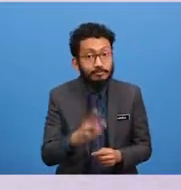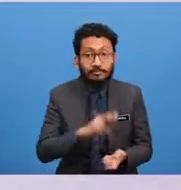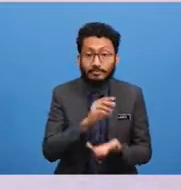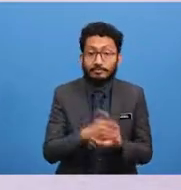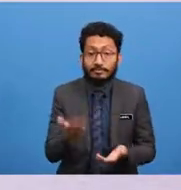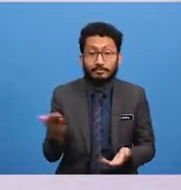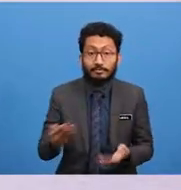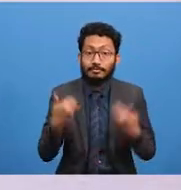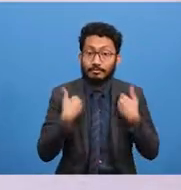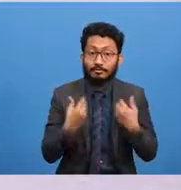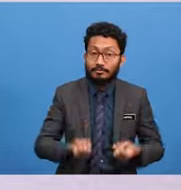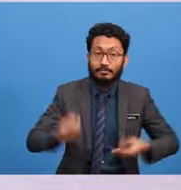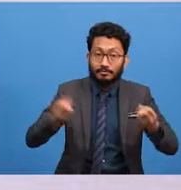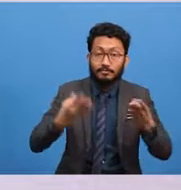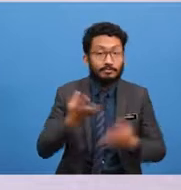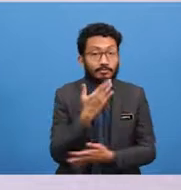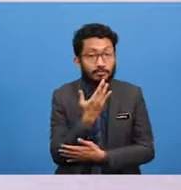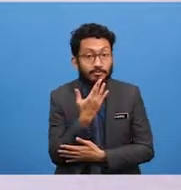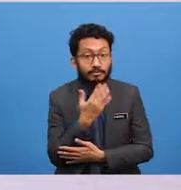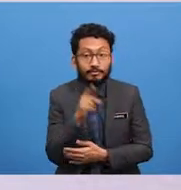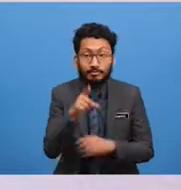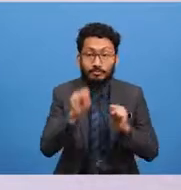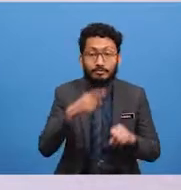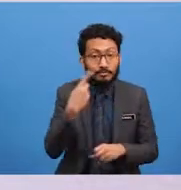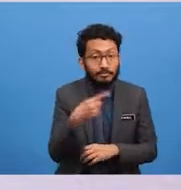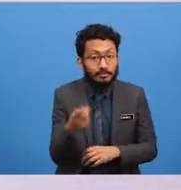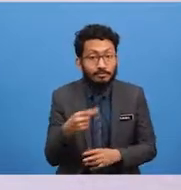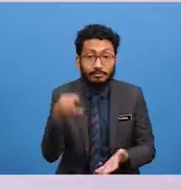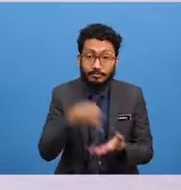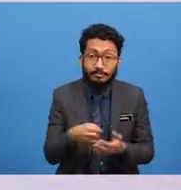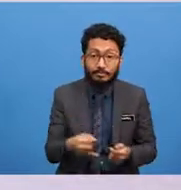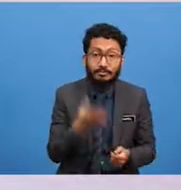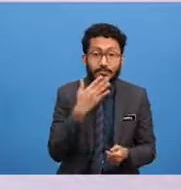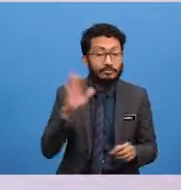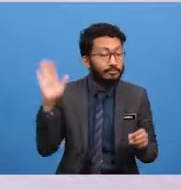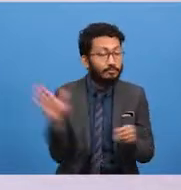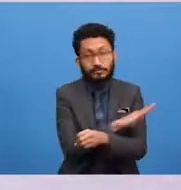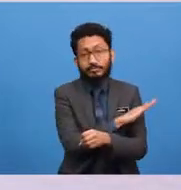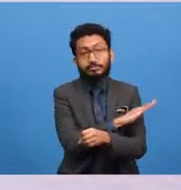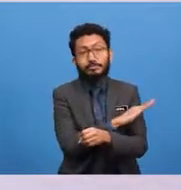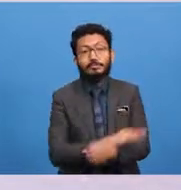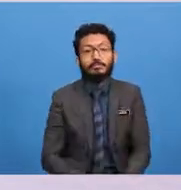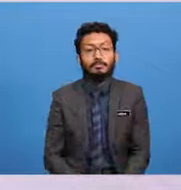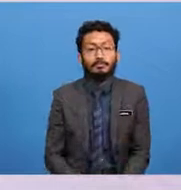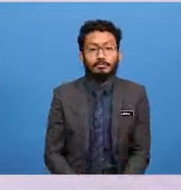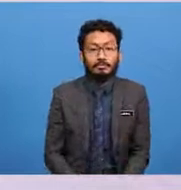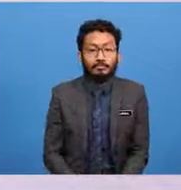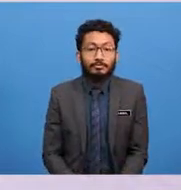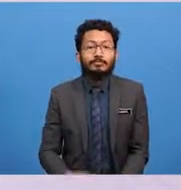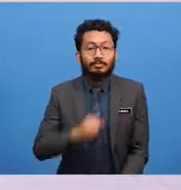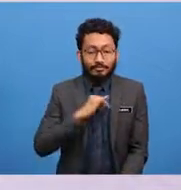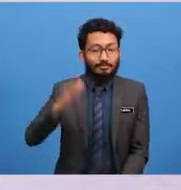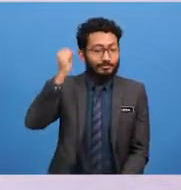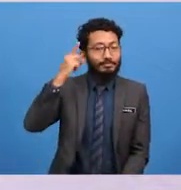that has many colors, you can say it's colorful. I get